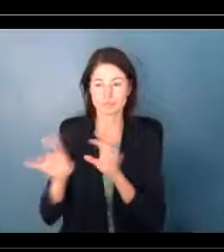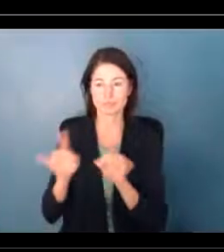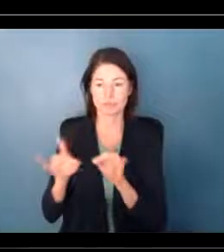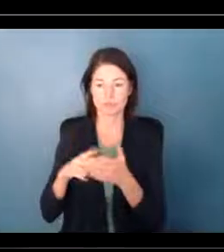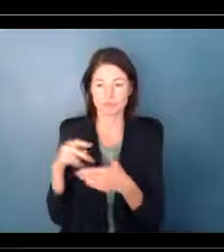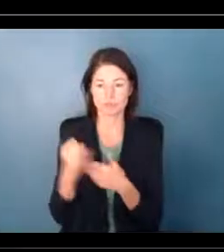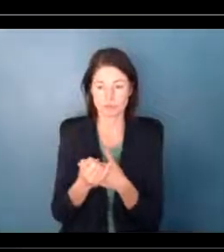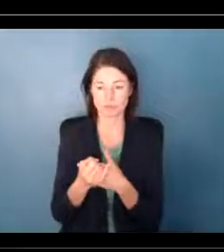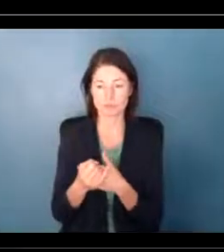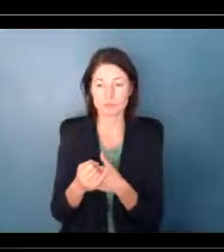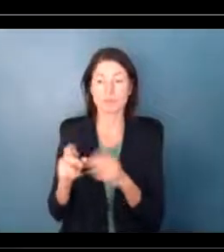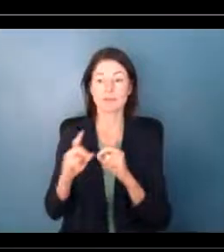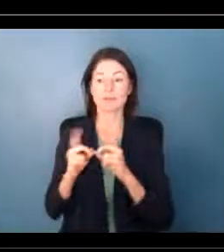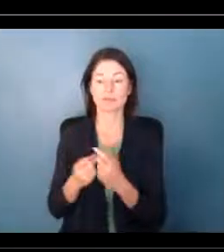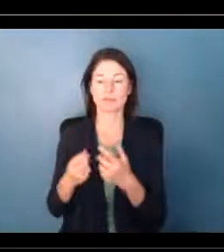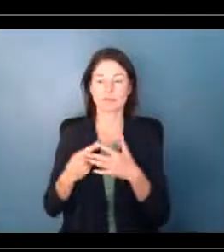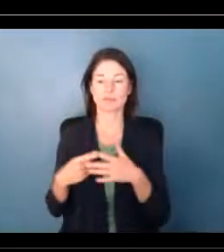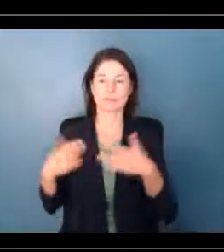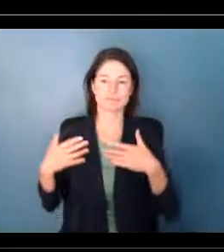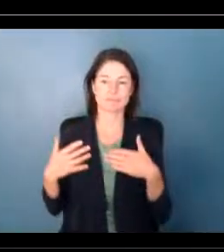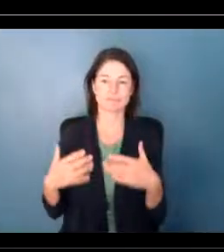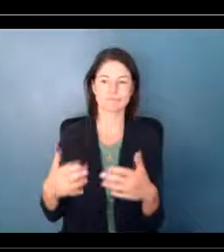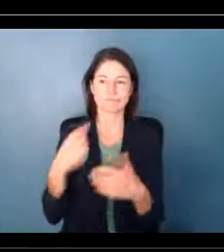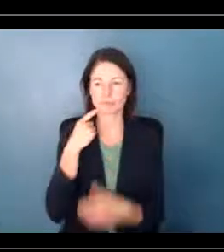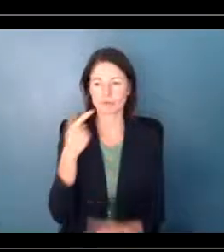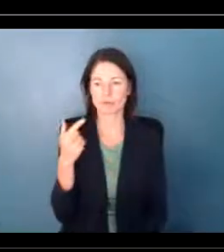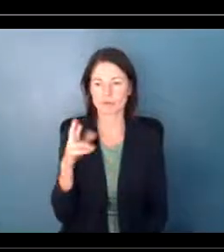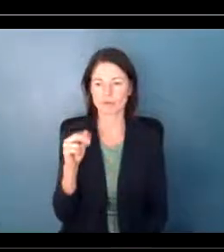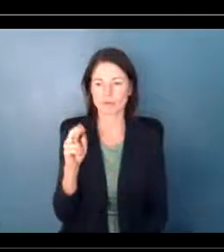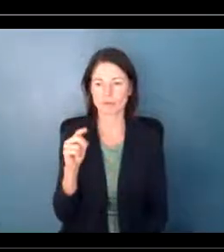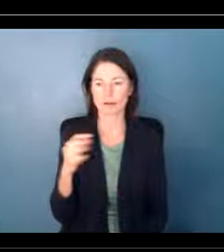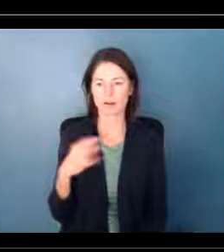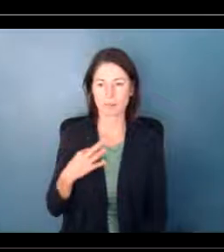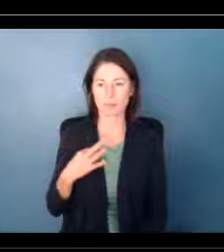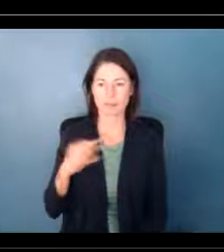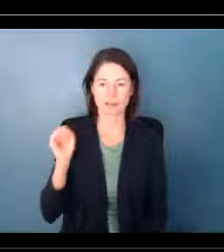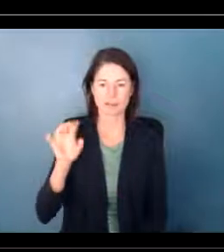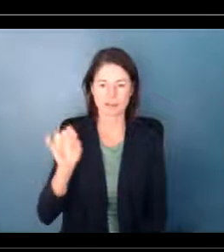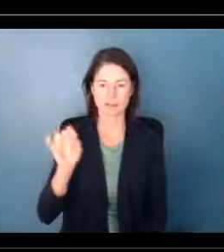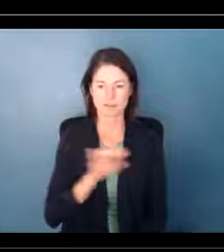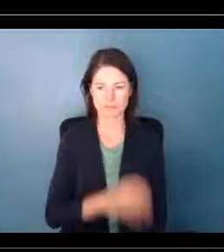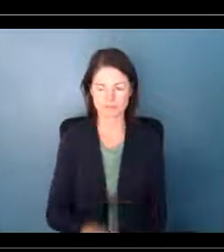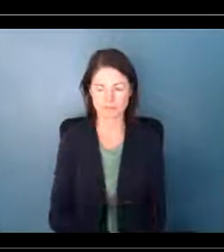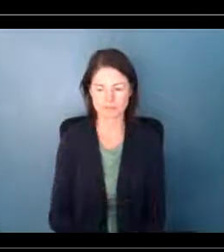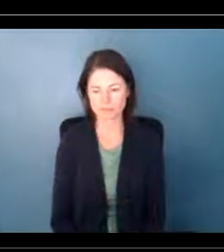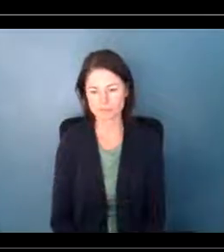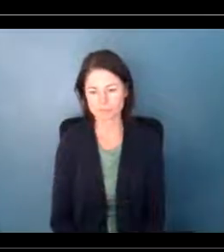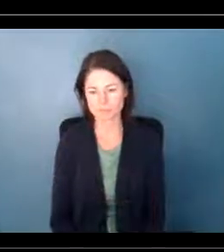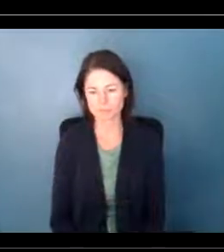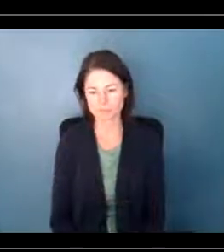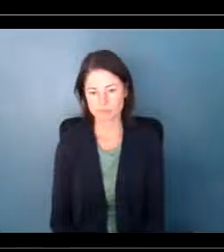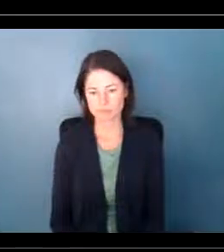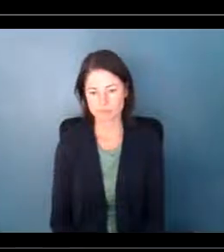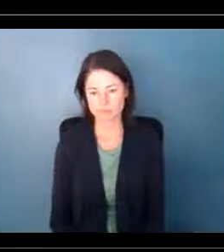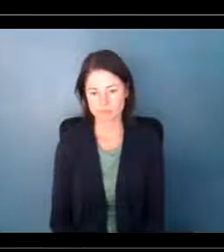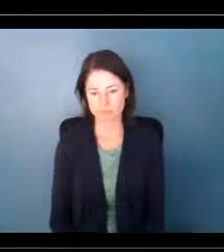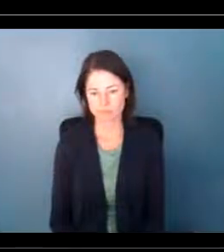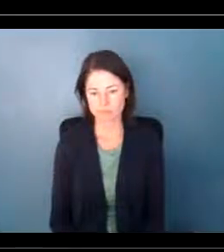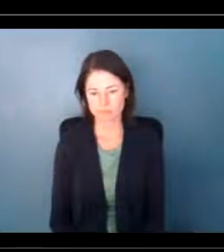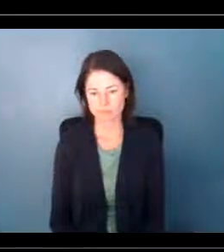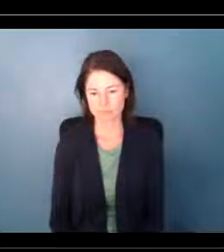districts start moving forward with those grant applications. One of the things I want to make sure that you guys all understand is